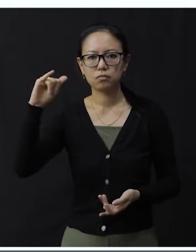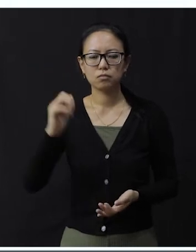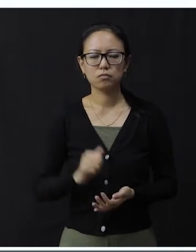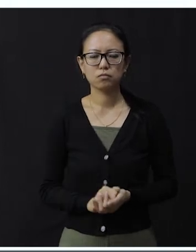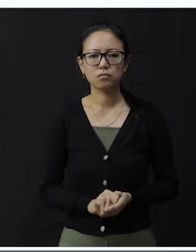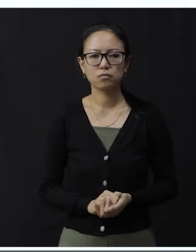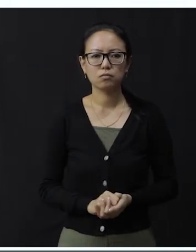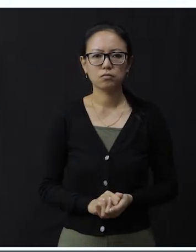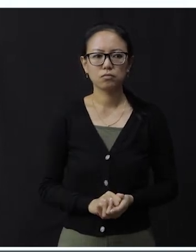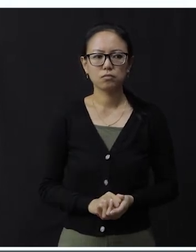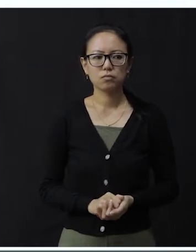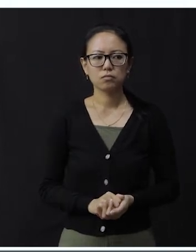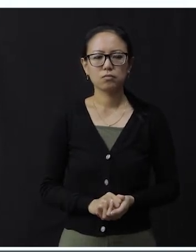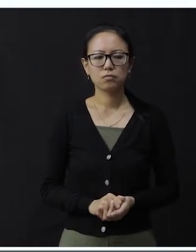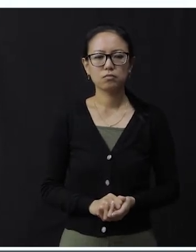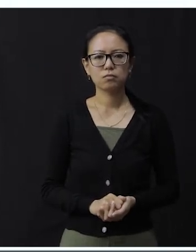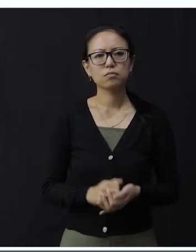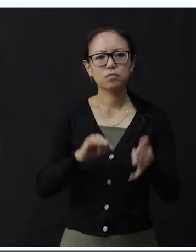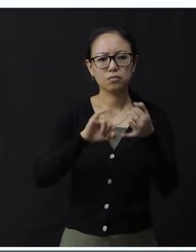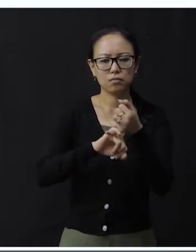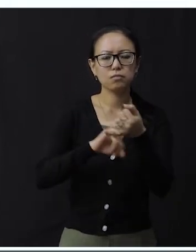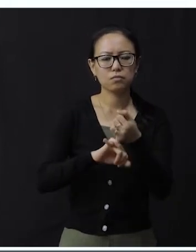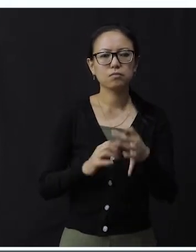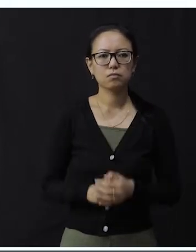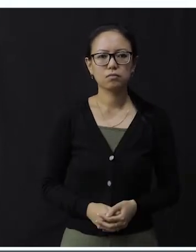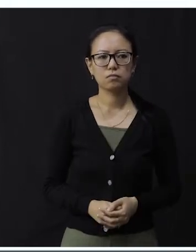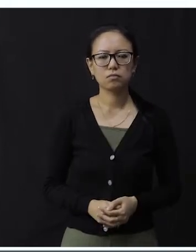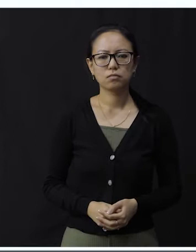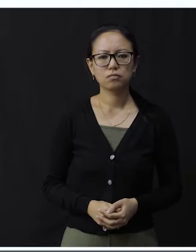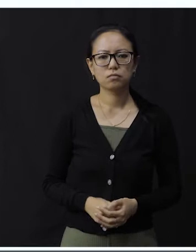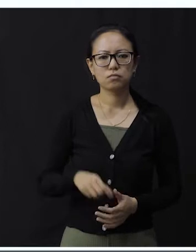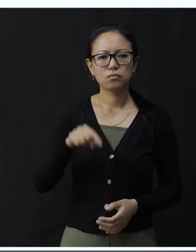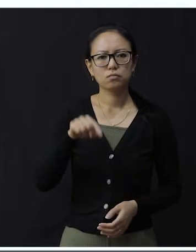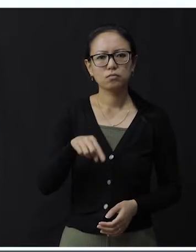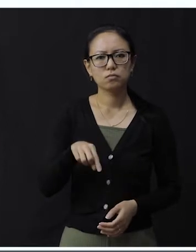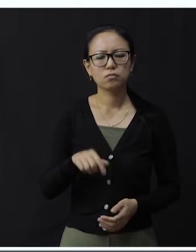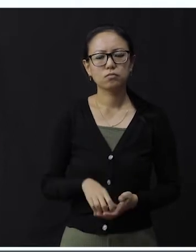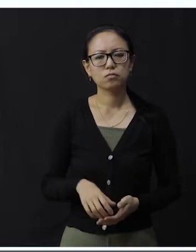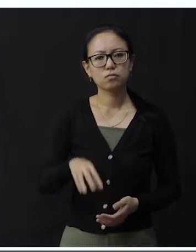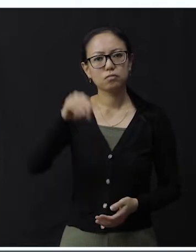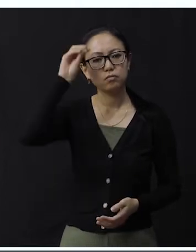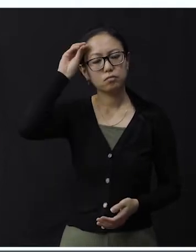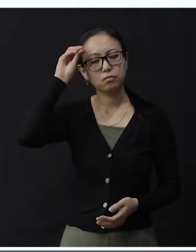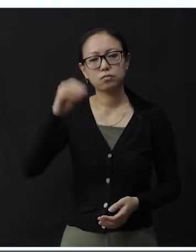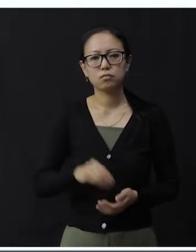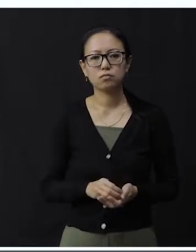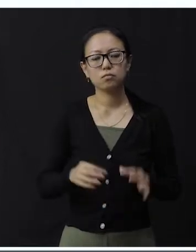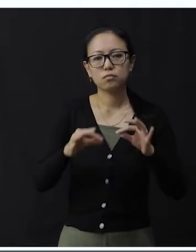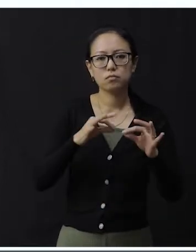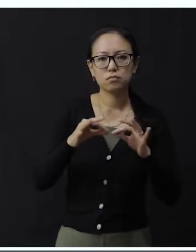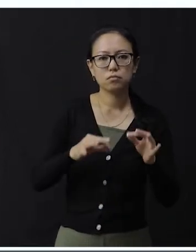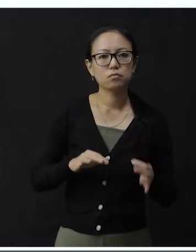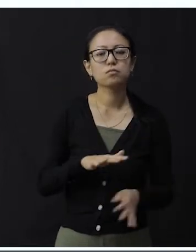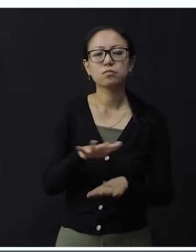textbooks, social studies portion. Okay, so in this lesson, we will be discussing how and what are the